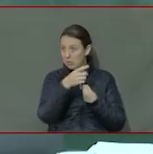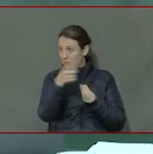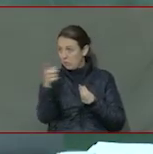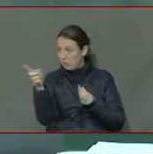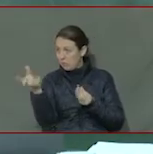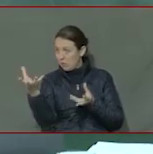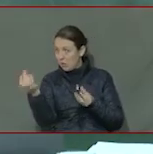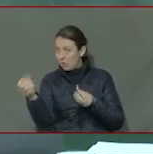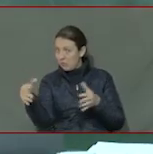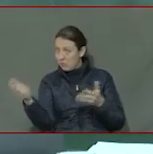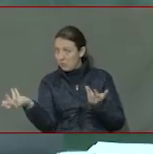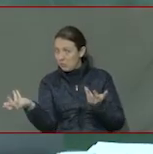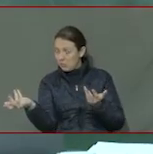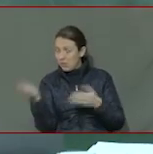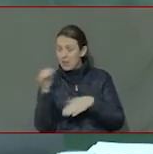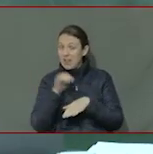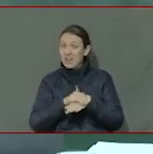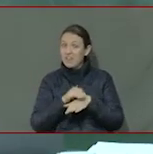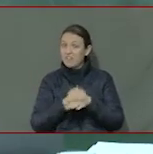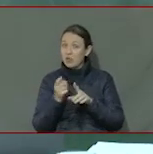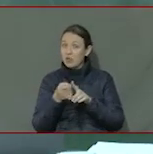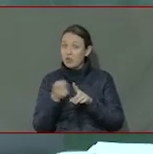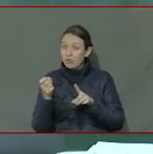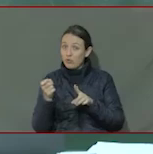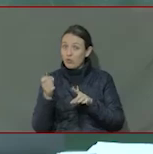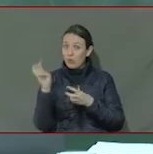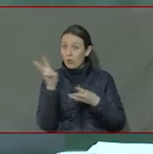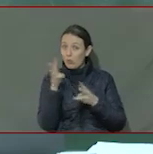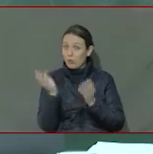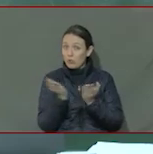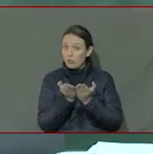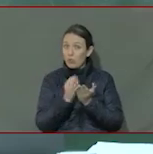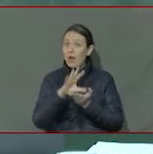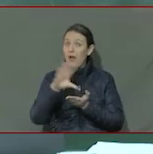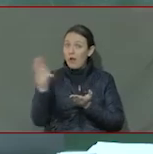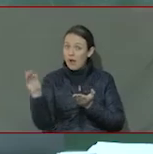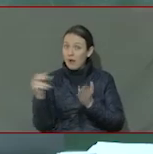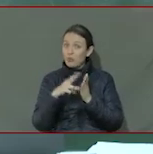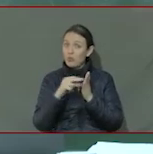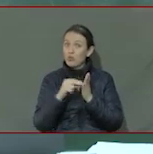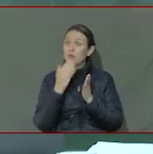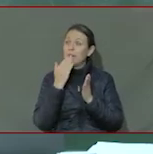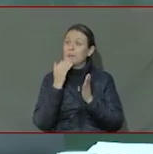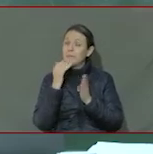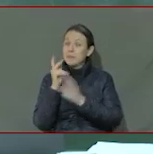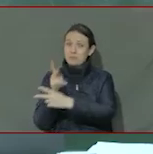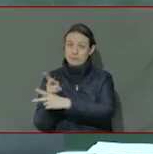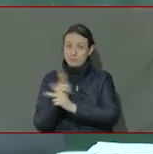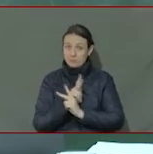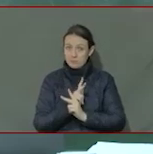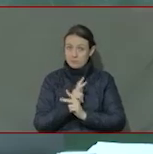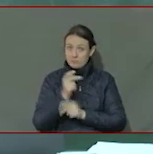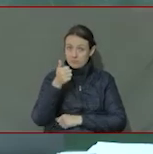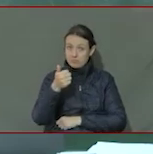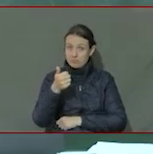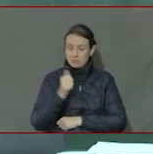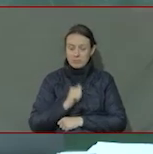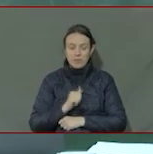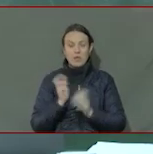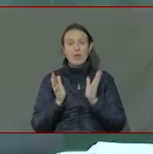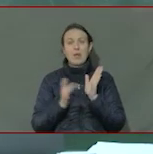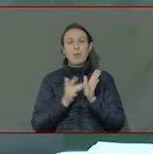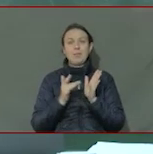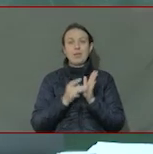them, so that you can also copy those notes for yourself. The winter school booklet I gave. And there on page